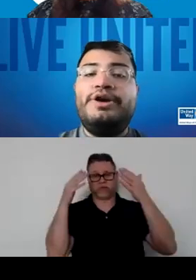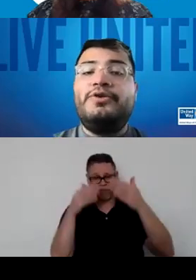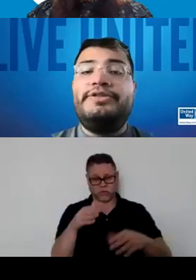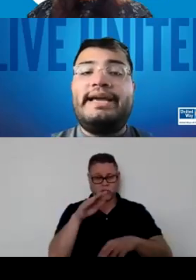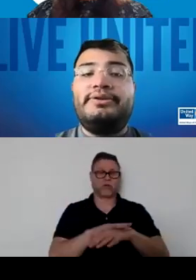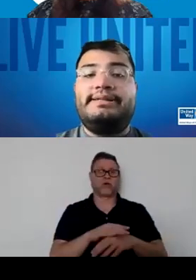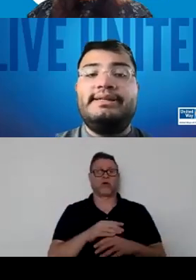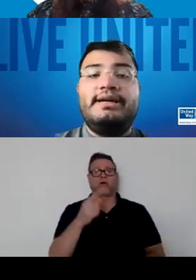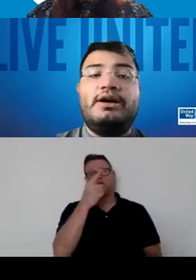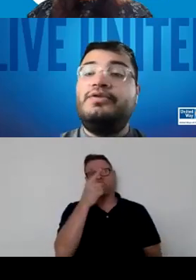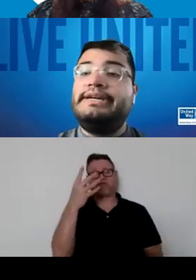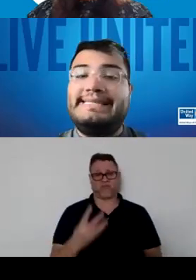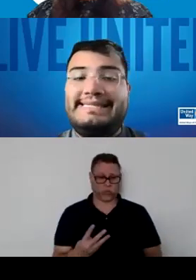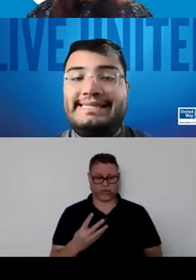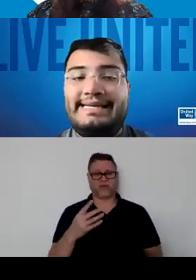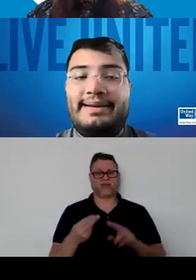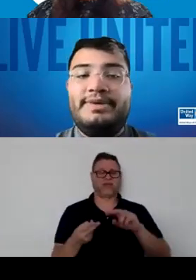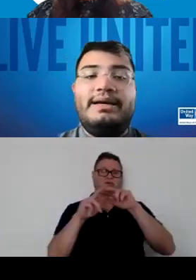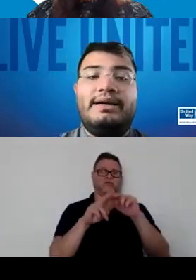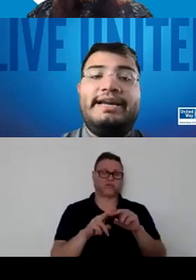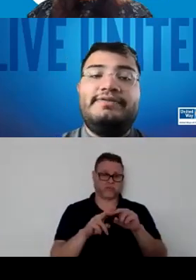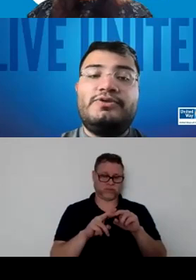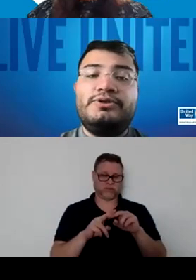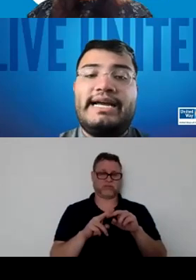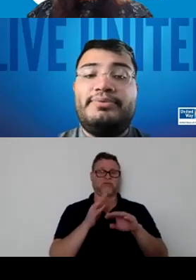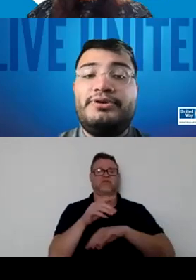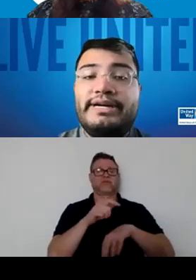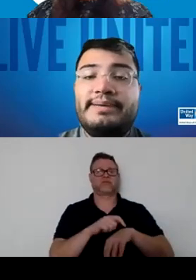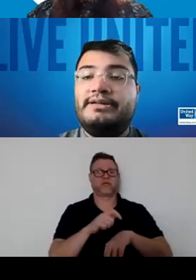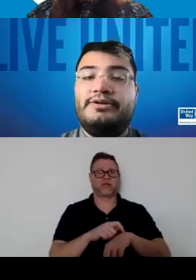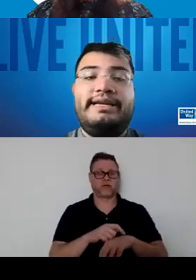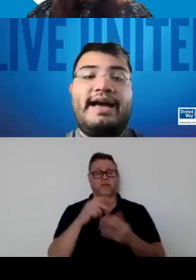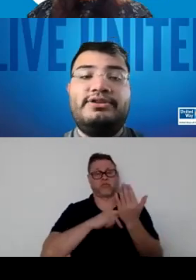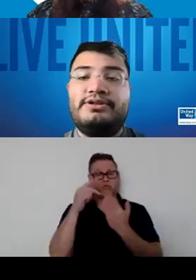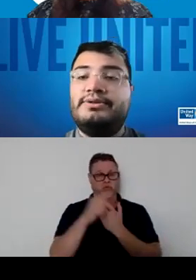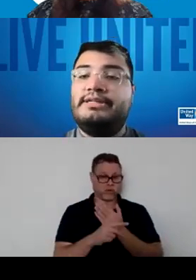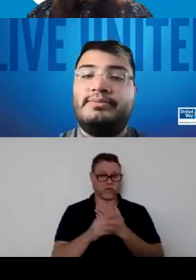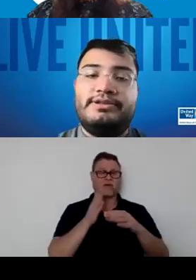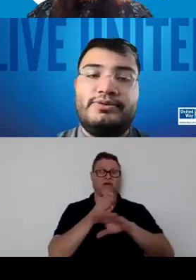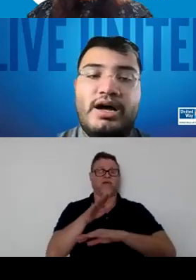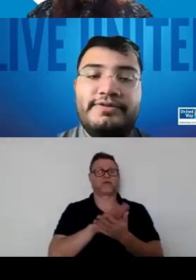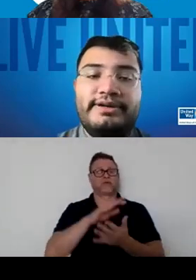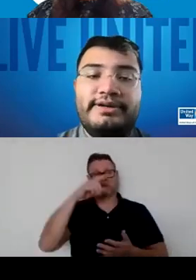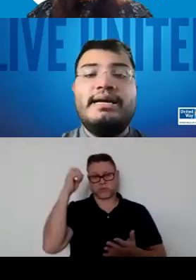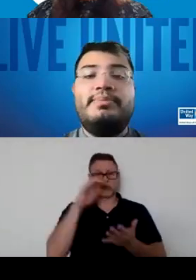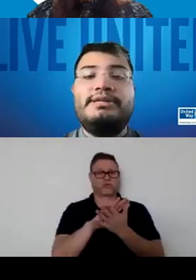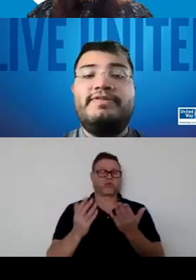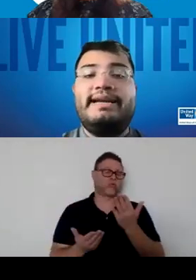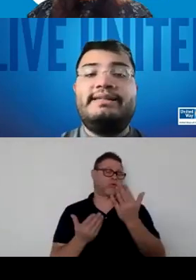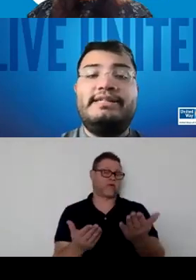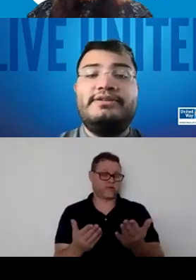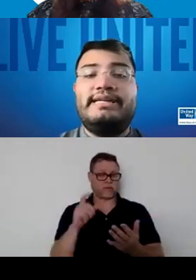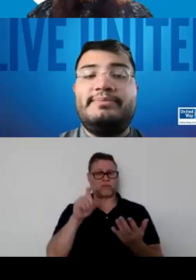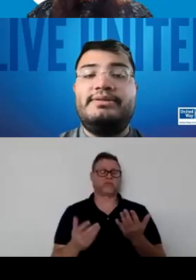a 1/4 increase over existing time. Out of school time programs, including after school and summer school offerings, must